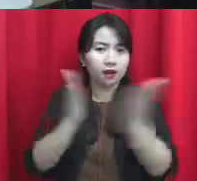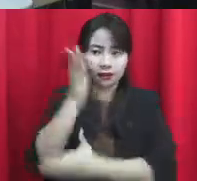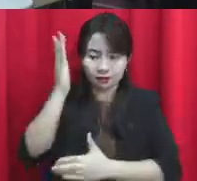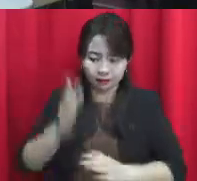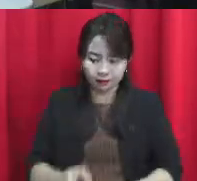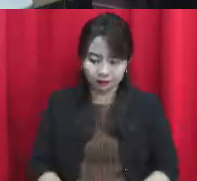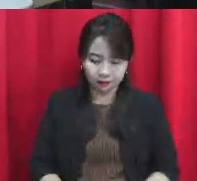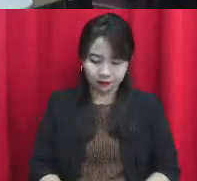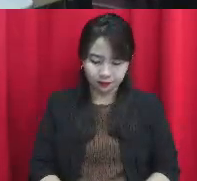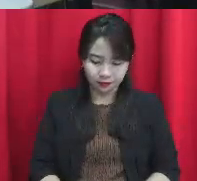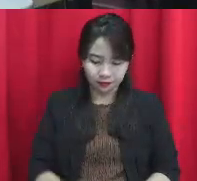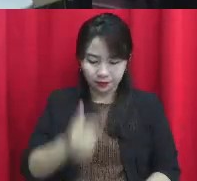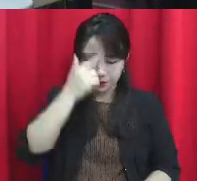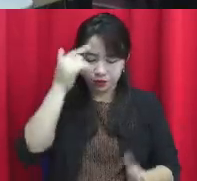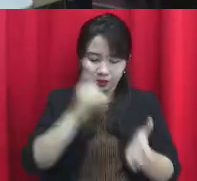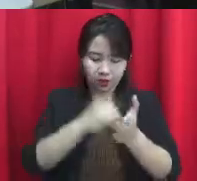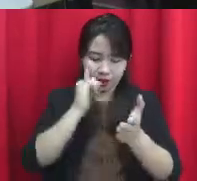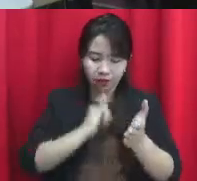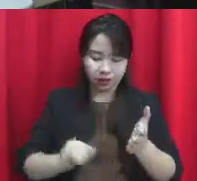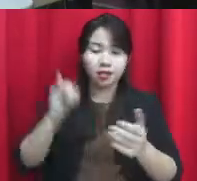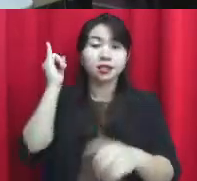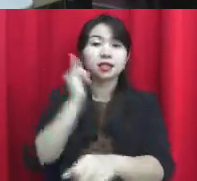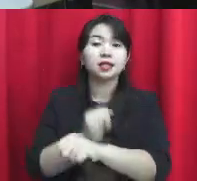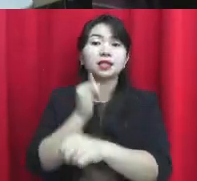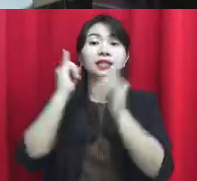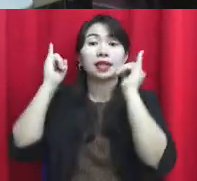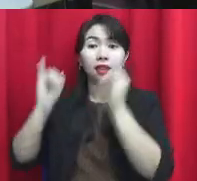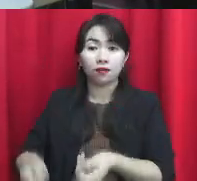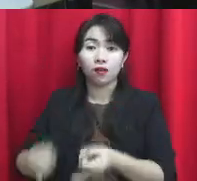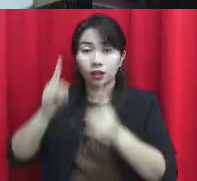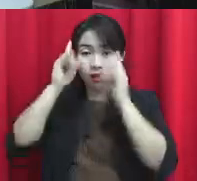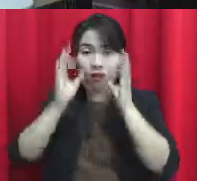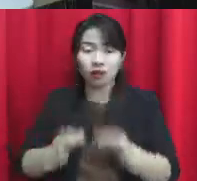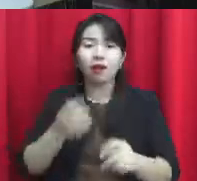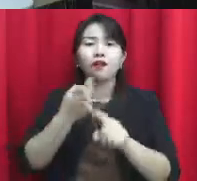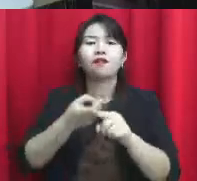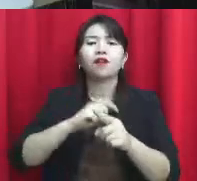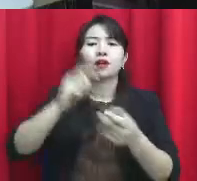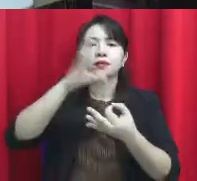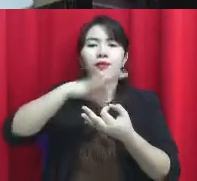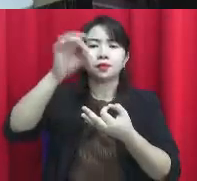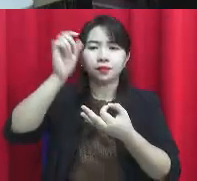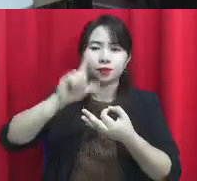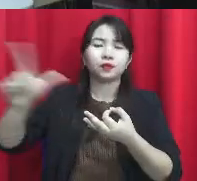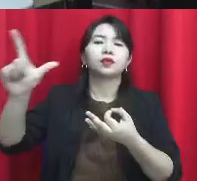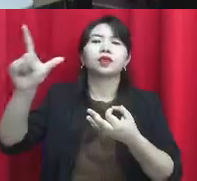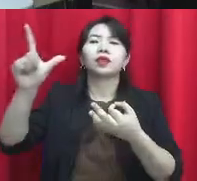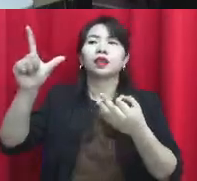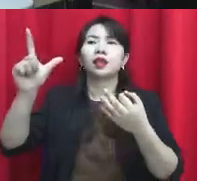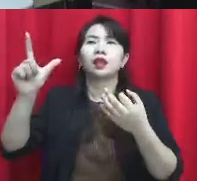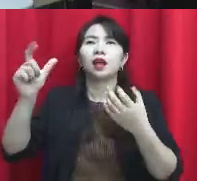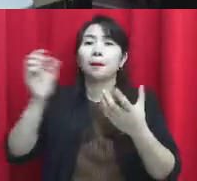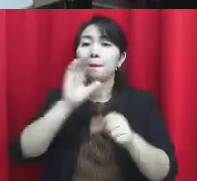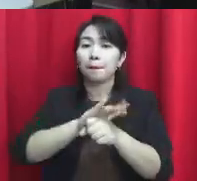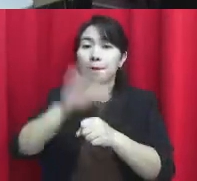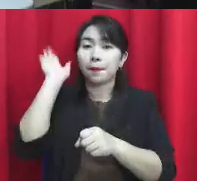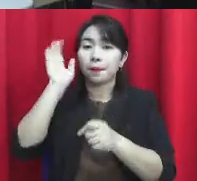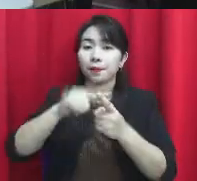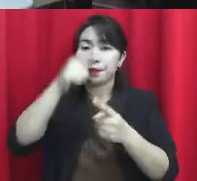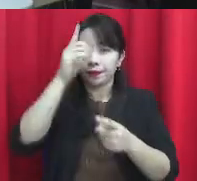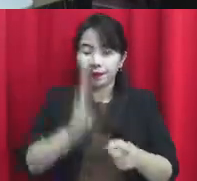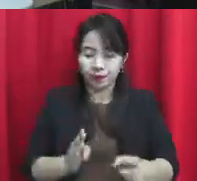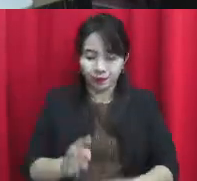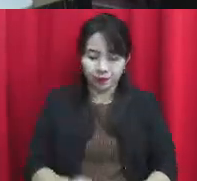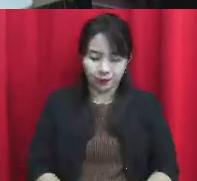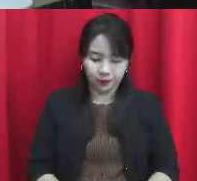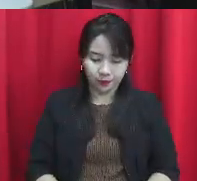Bakit It's their individual decision coming from their spiritual conviction kahit mas sabihin mo ikaw ang